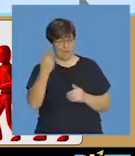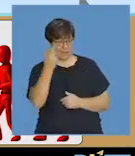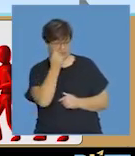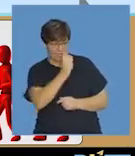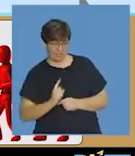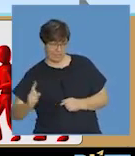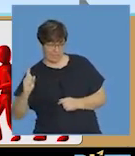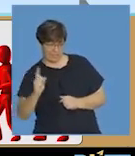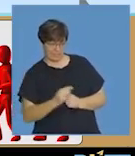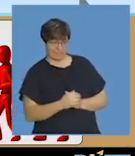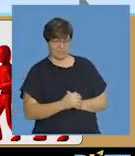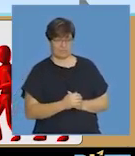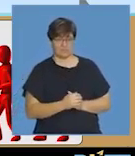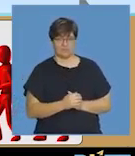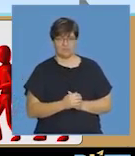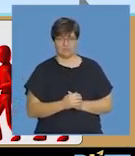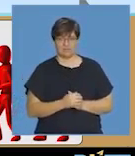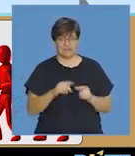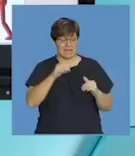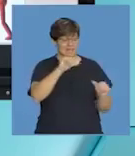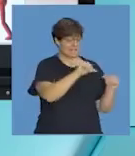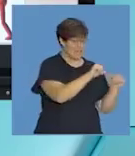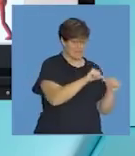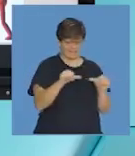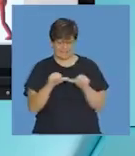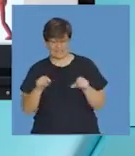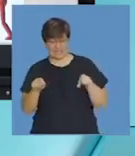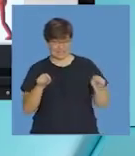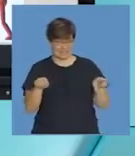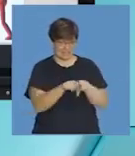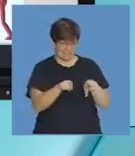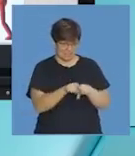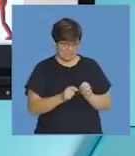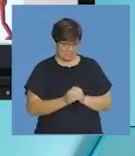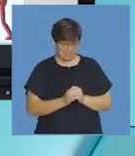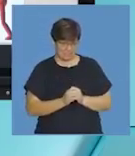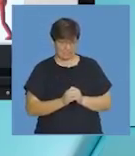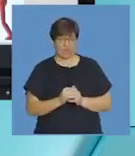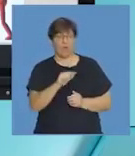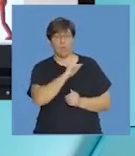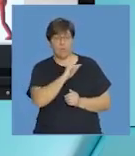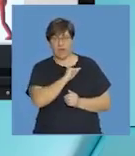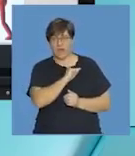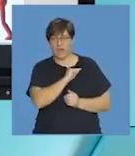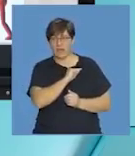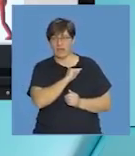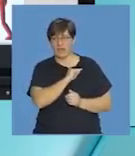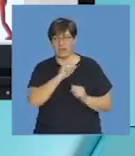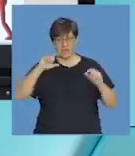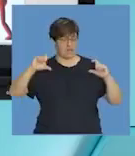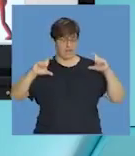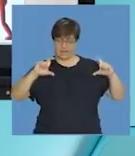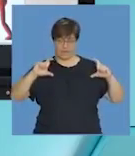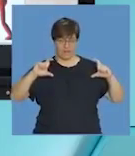man. Now he's the same size. So what the animation is trying to show you is because the guys are